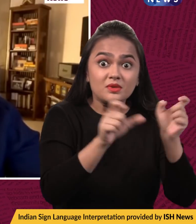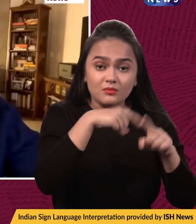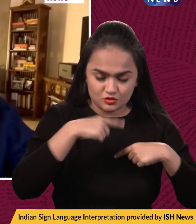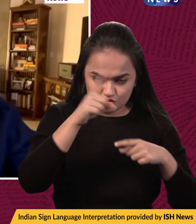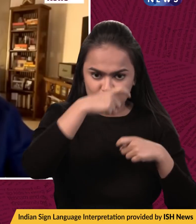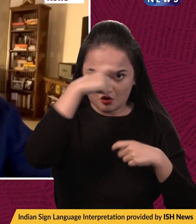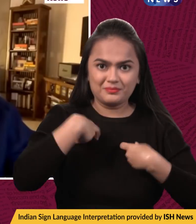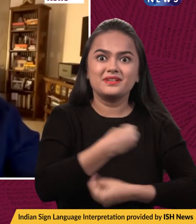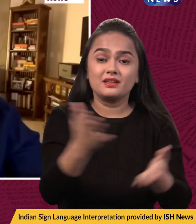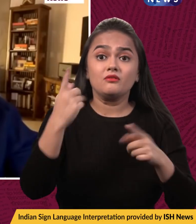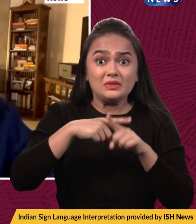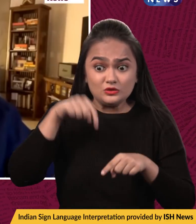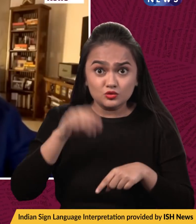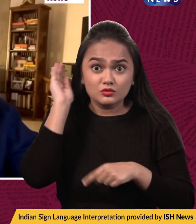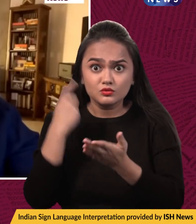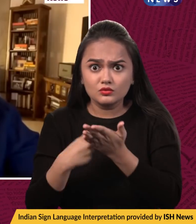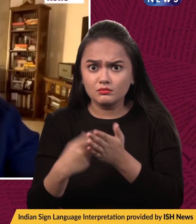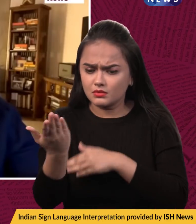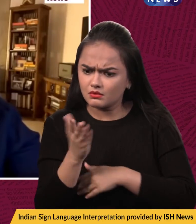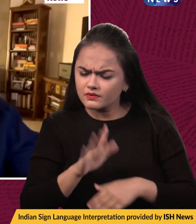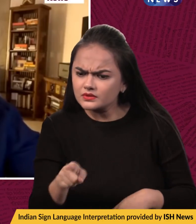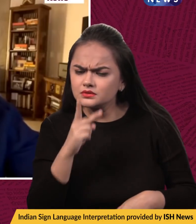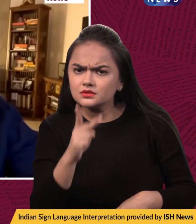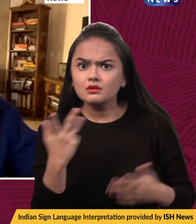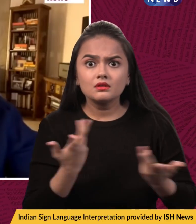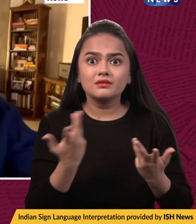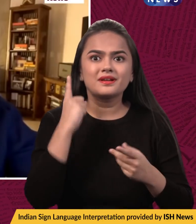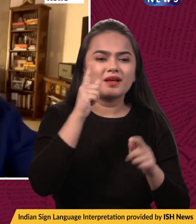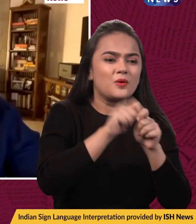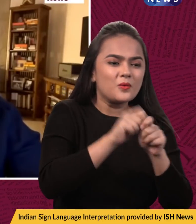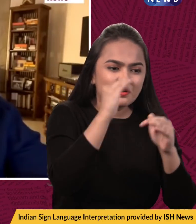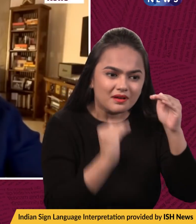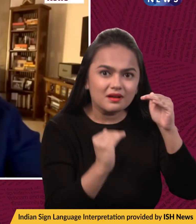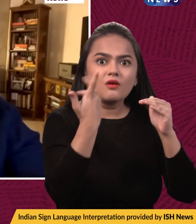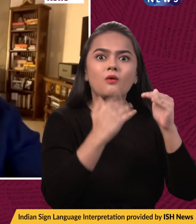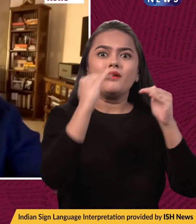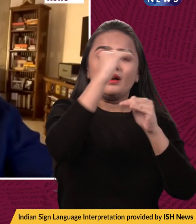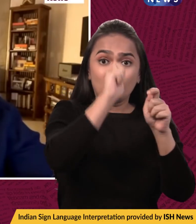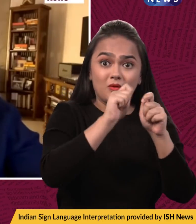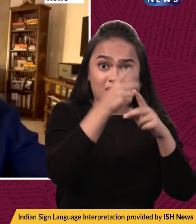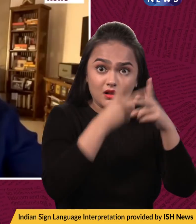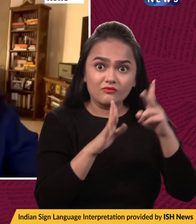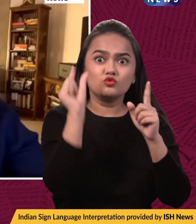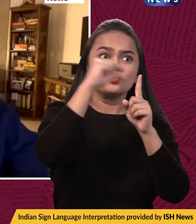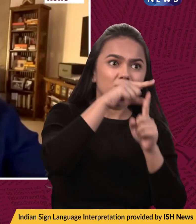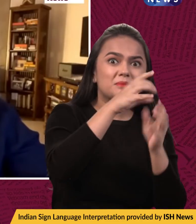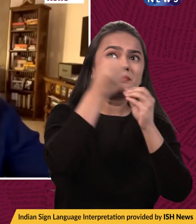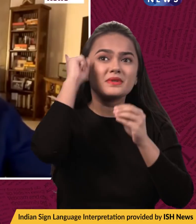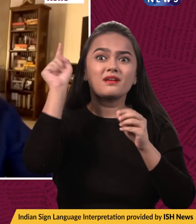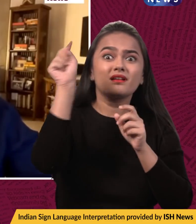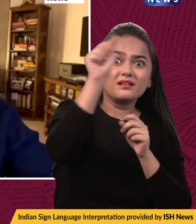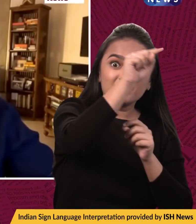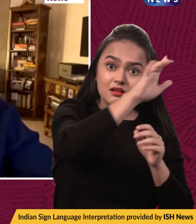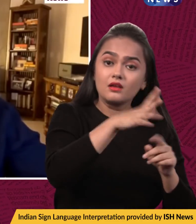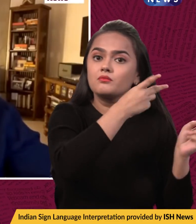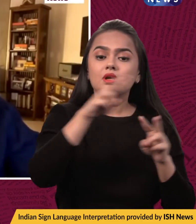In fact, today's news reports also carried reports of labourers and migrant workers from Bihar and Uttar Pradesh and other states going